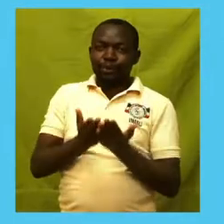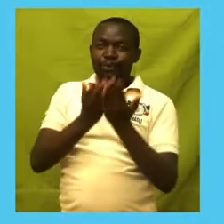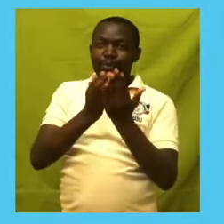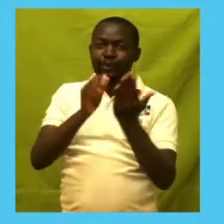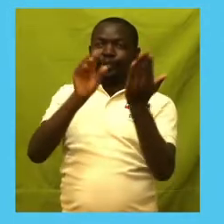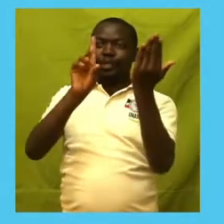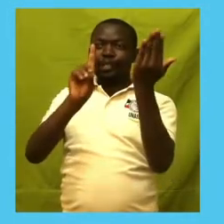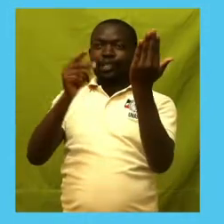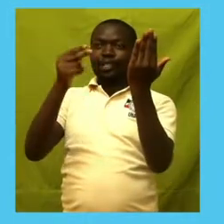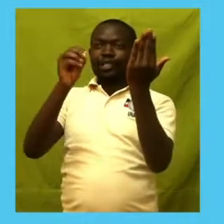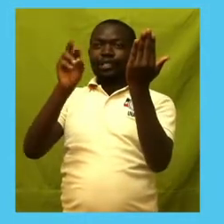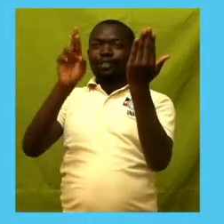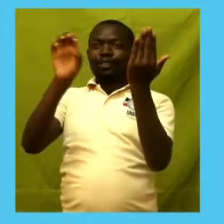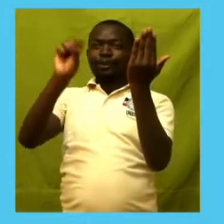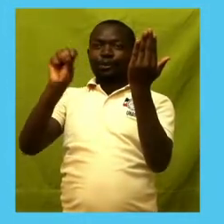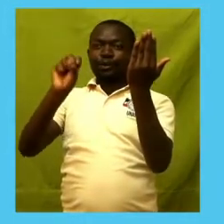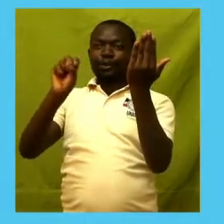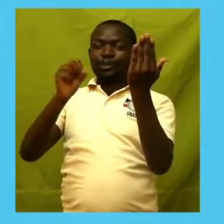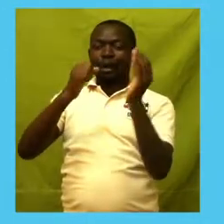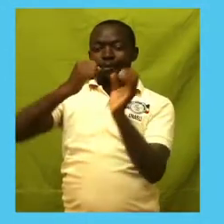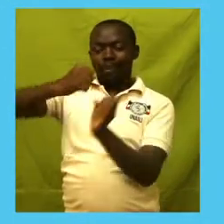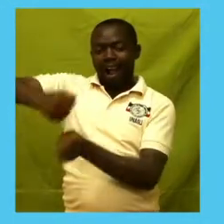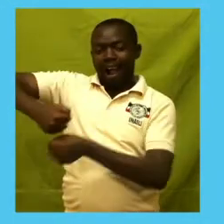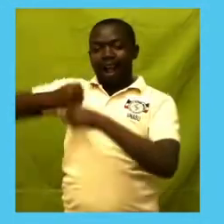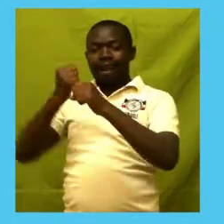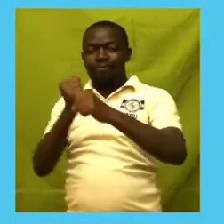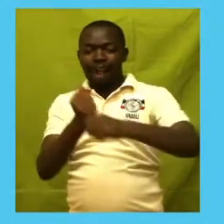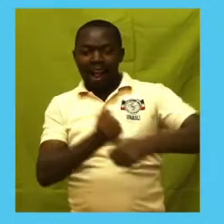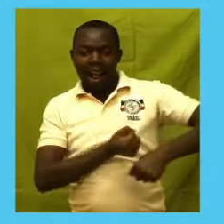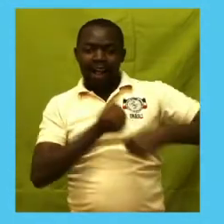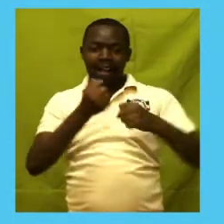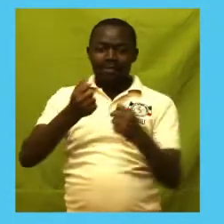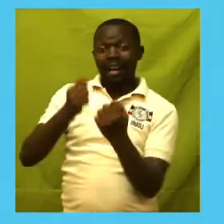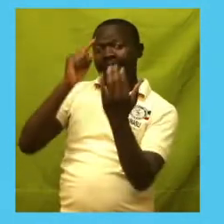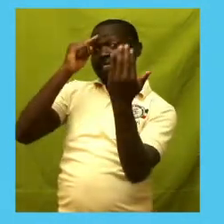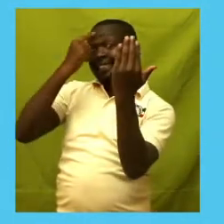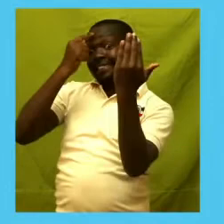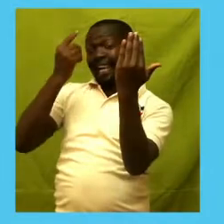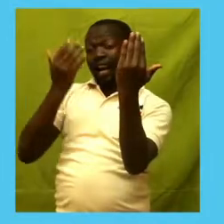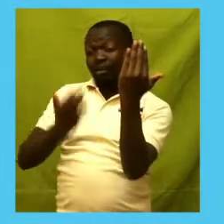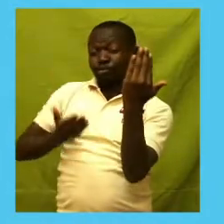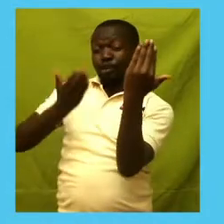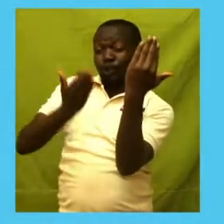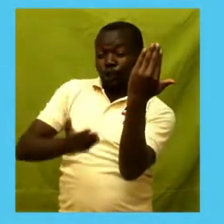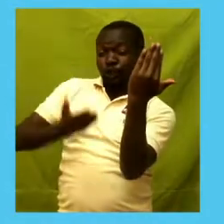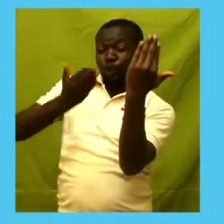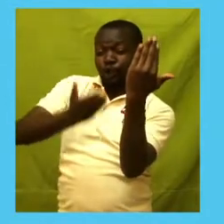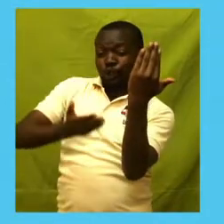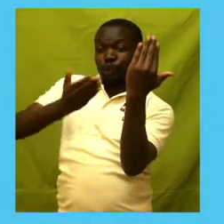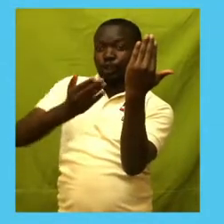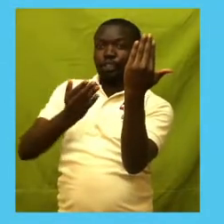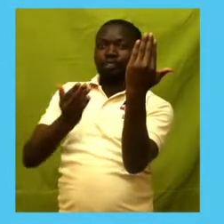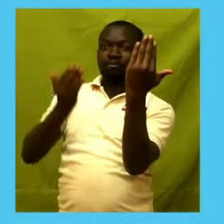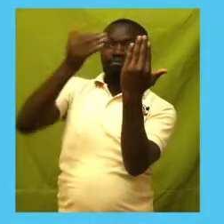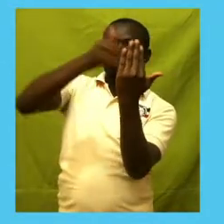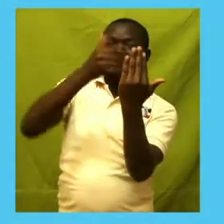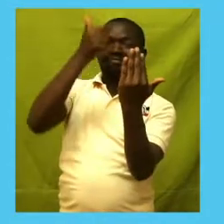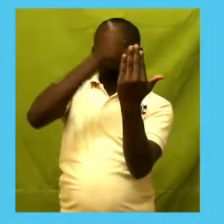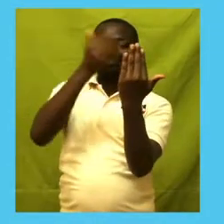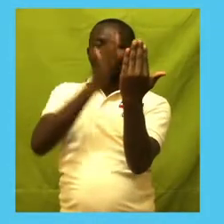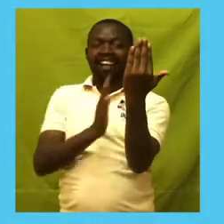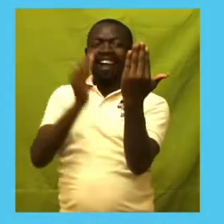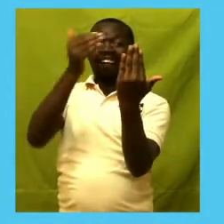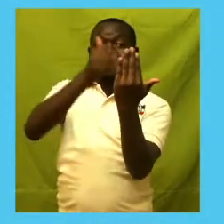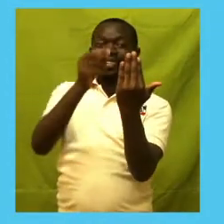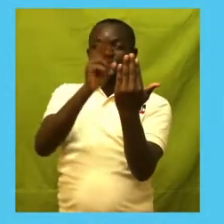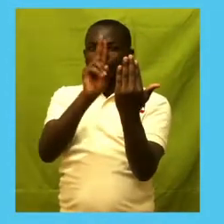their dhows. So they were sailing from India to Africa across the Indian Ocean.